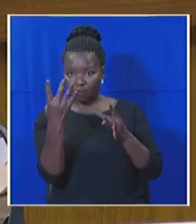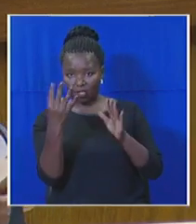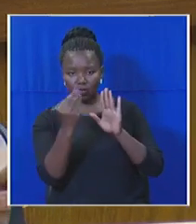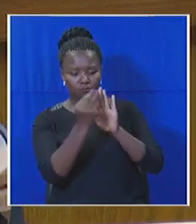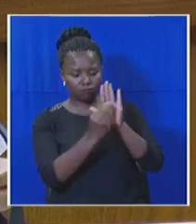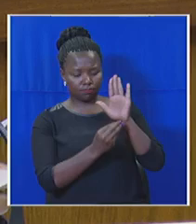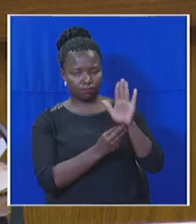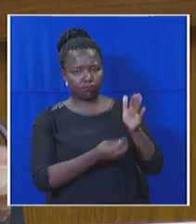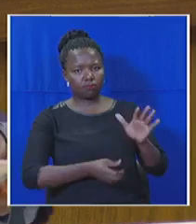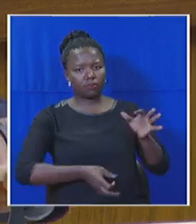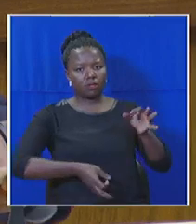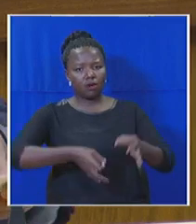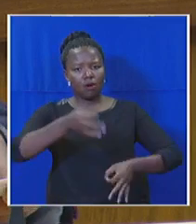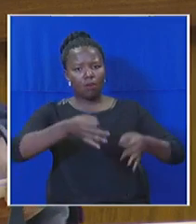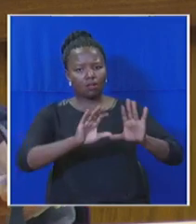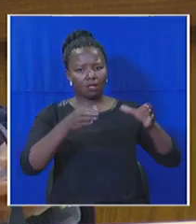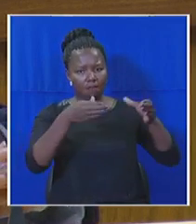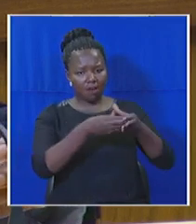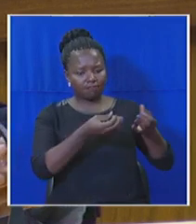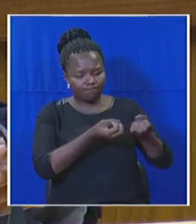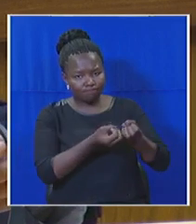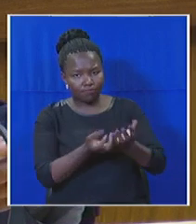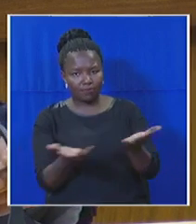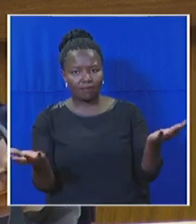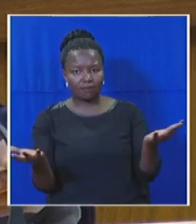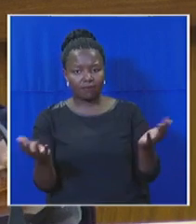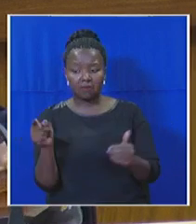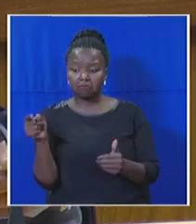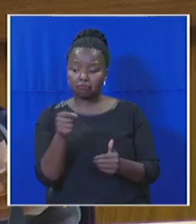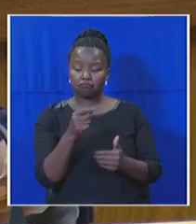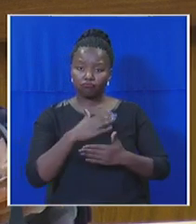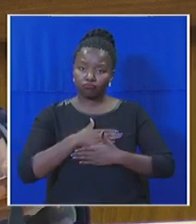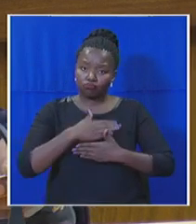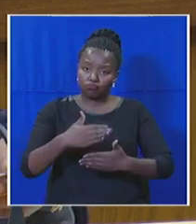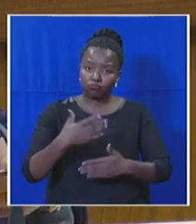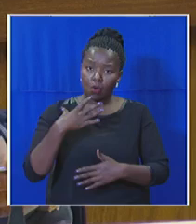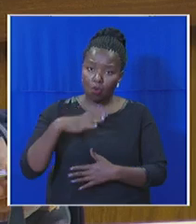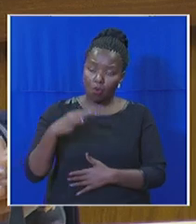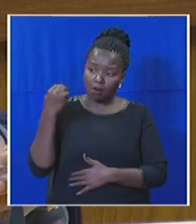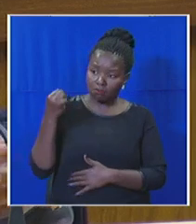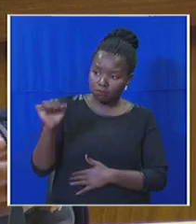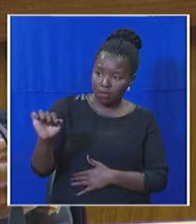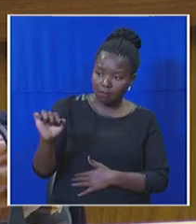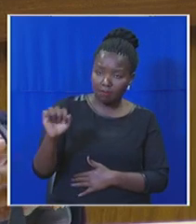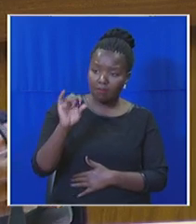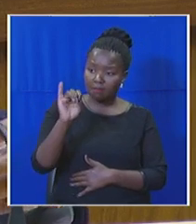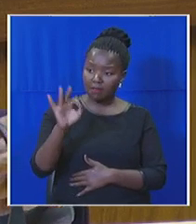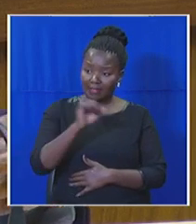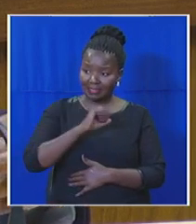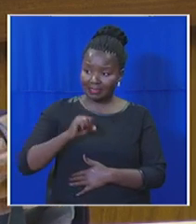parties. Parties that wish to object to the appointment